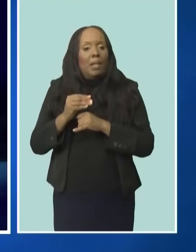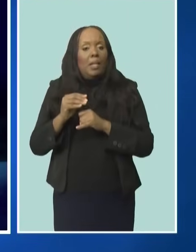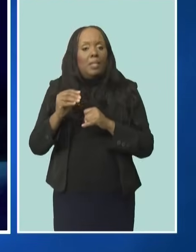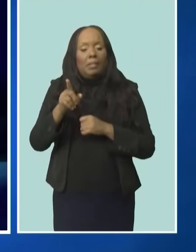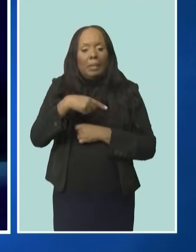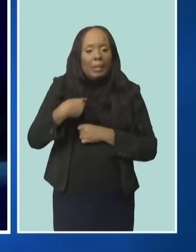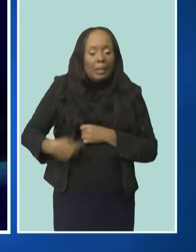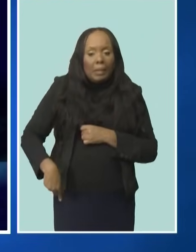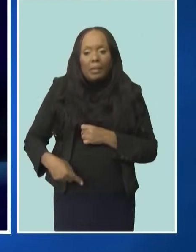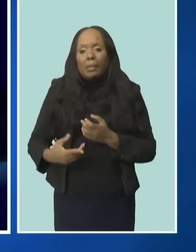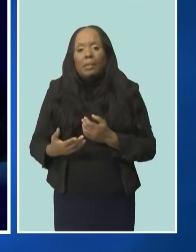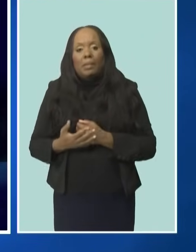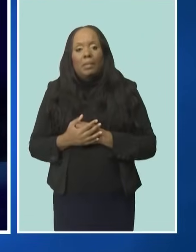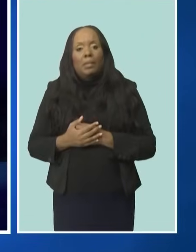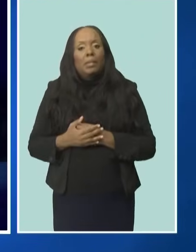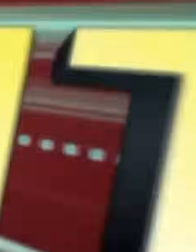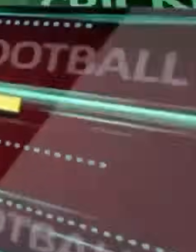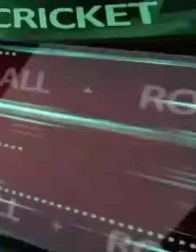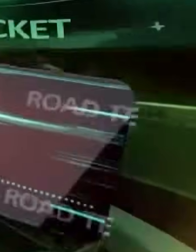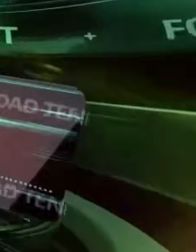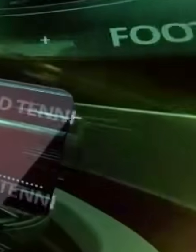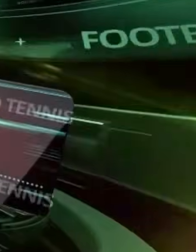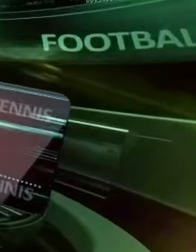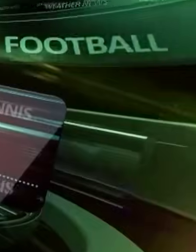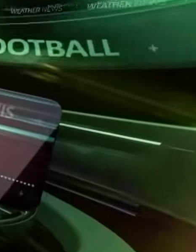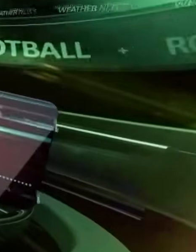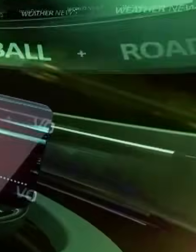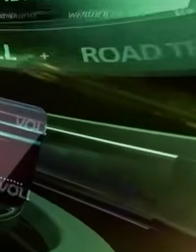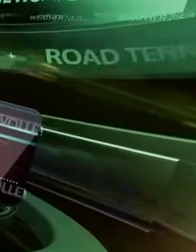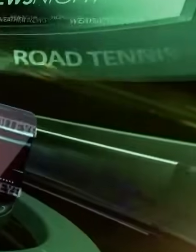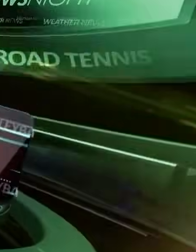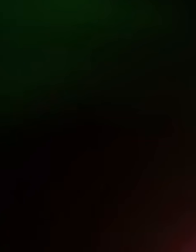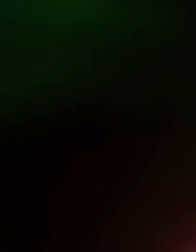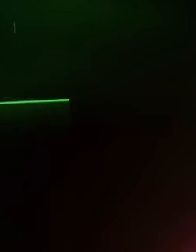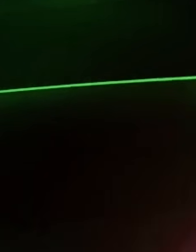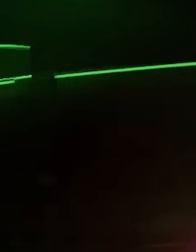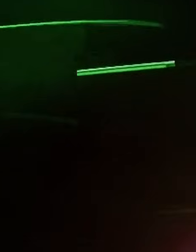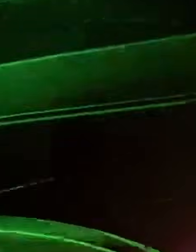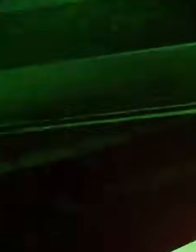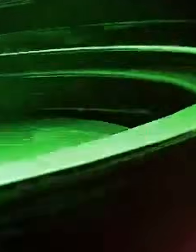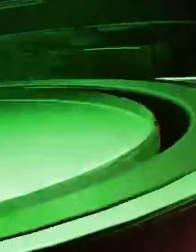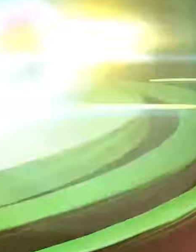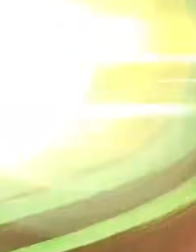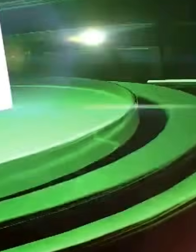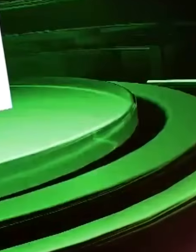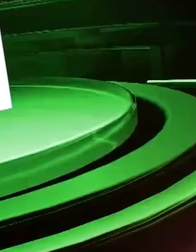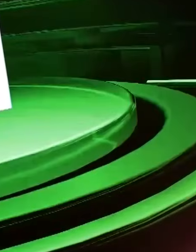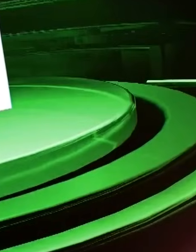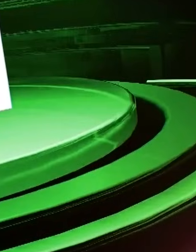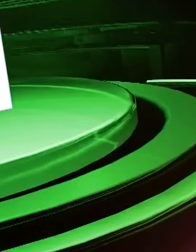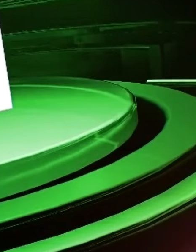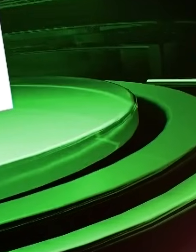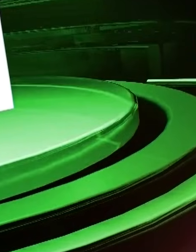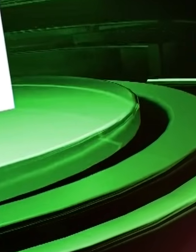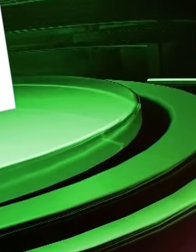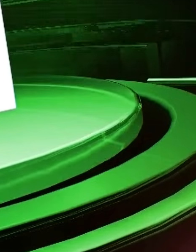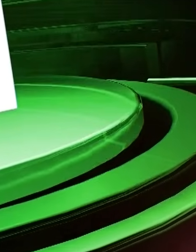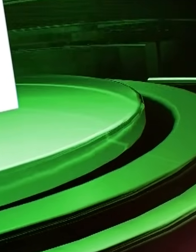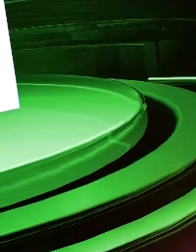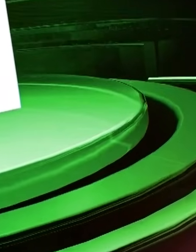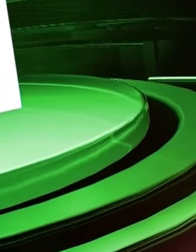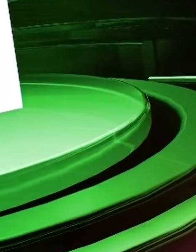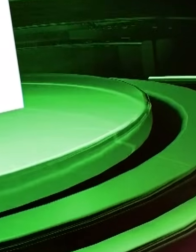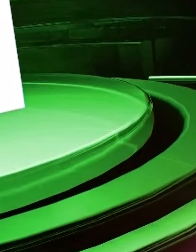like China, things did quite well. Sports Night, brought to you with the compliments of Great Health Works, agents